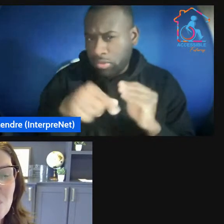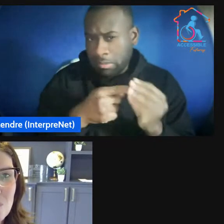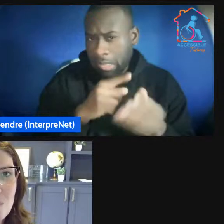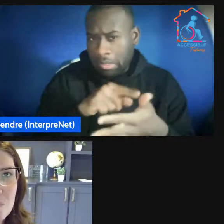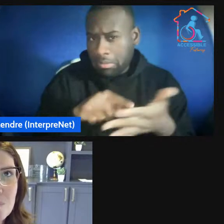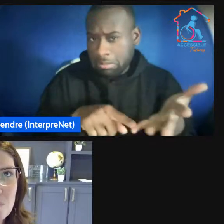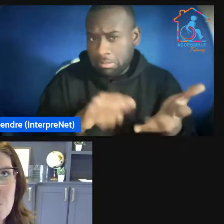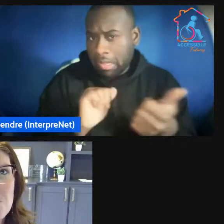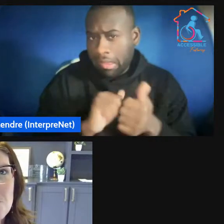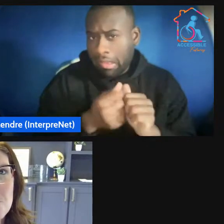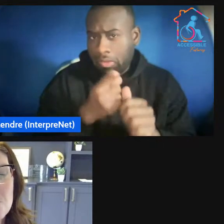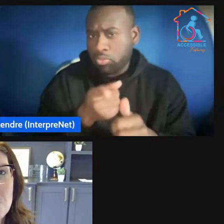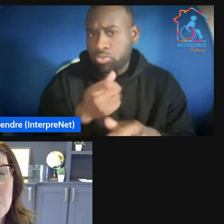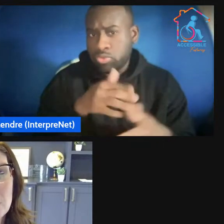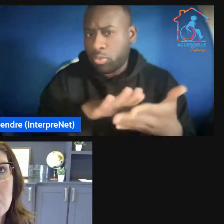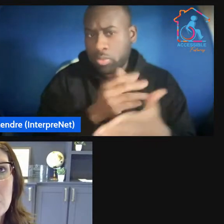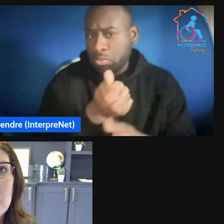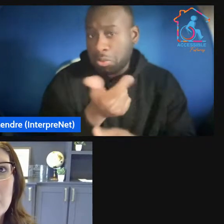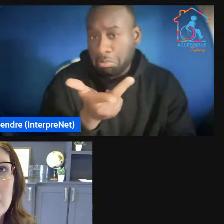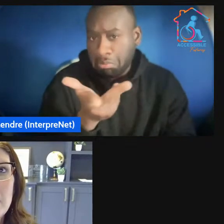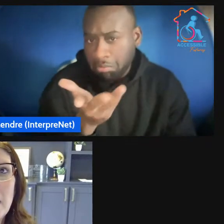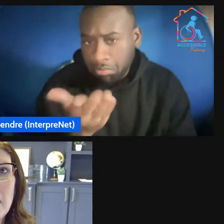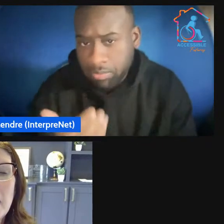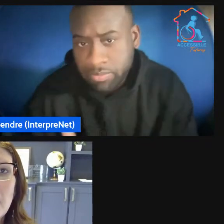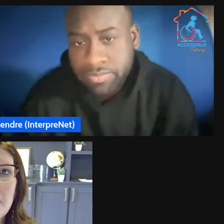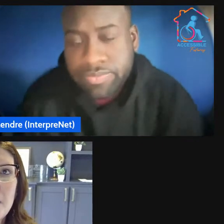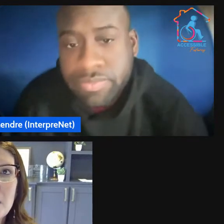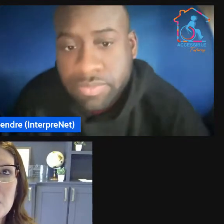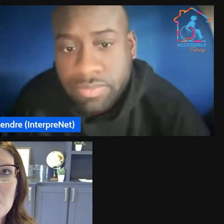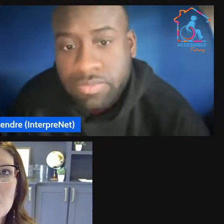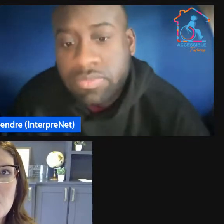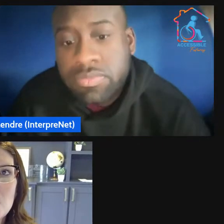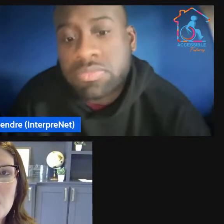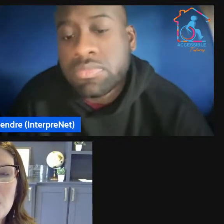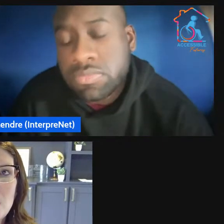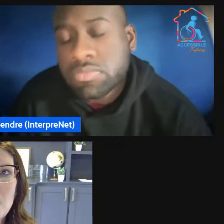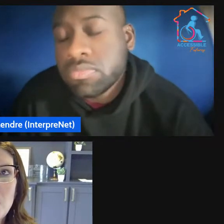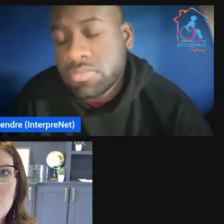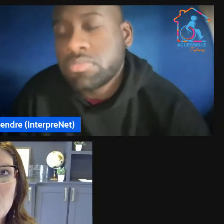Like, how would you approach that? Yeah, I think,